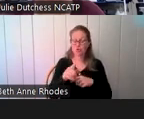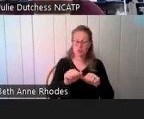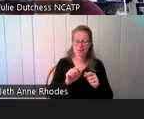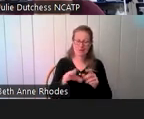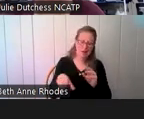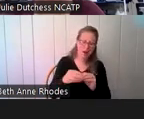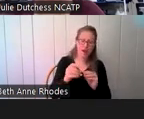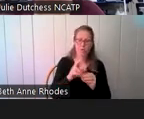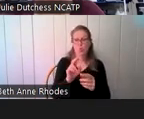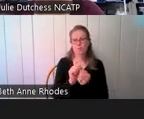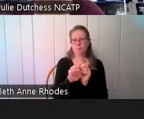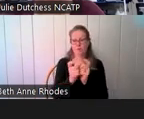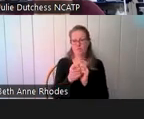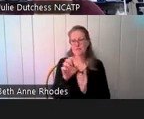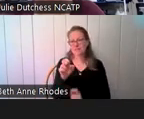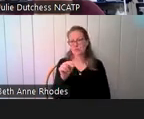an entry.